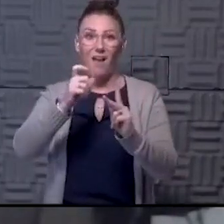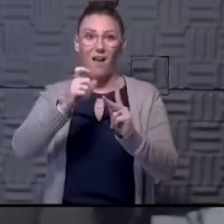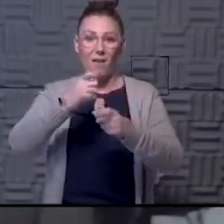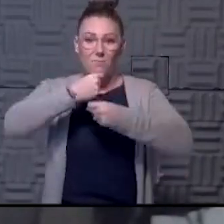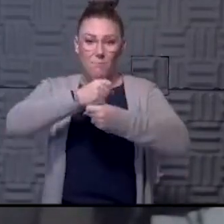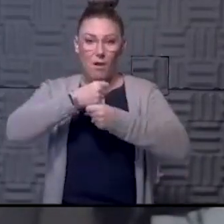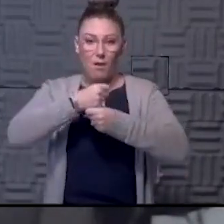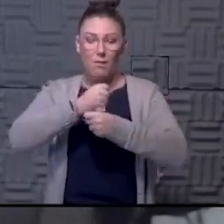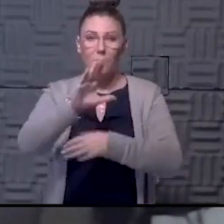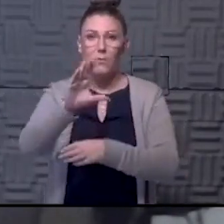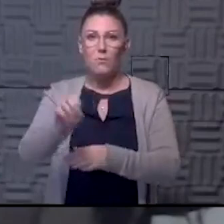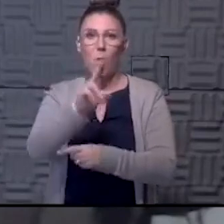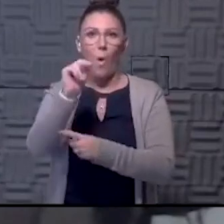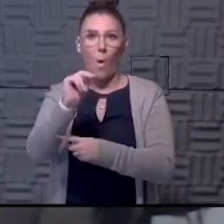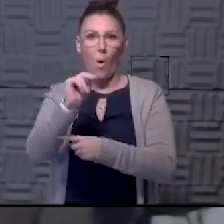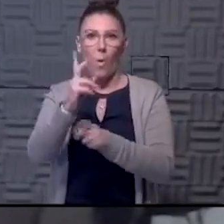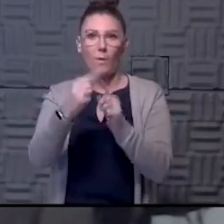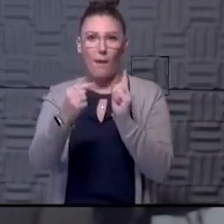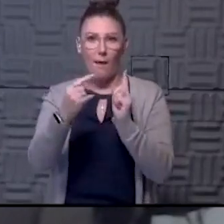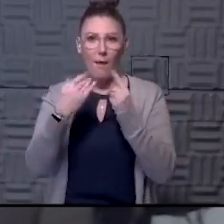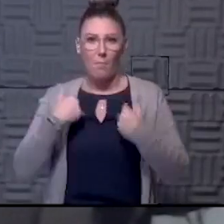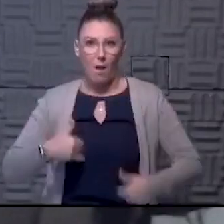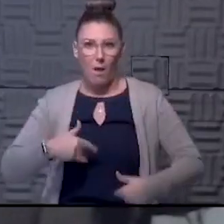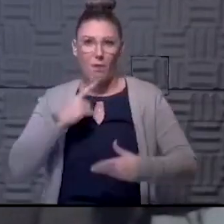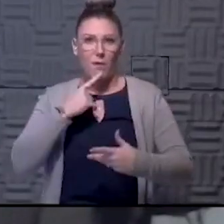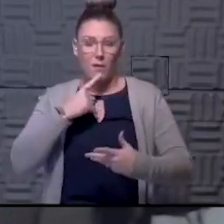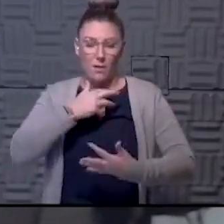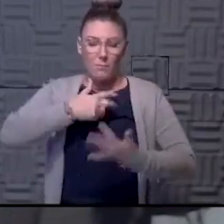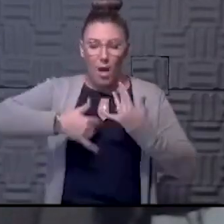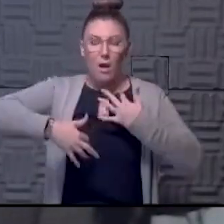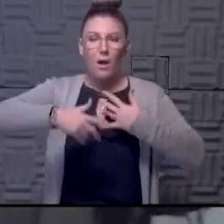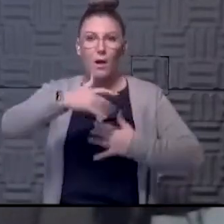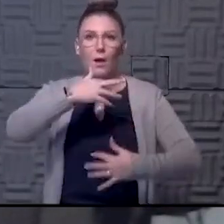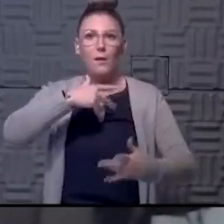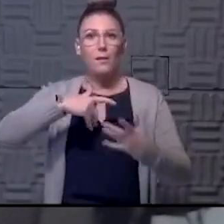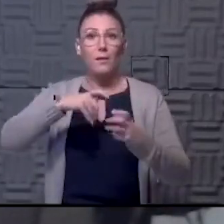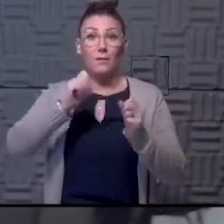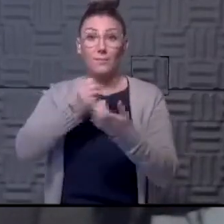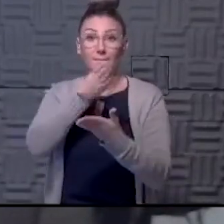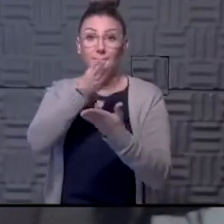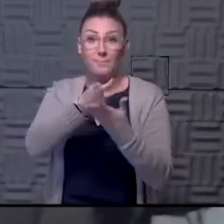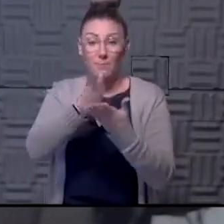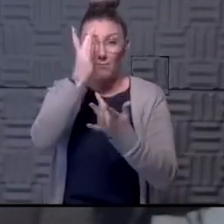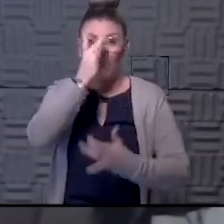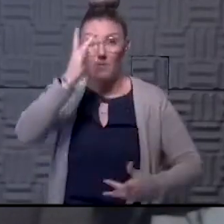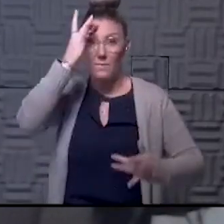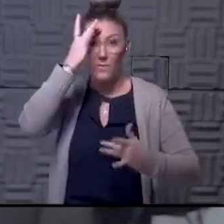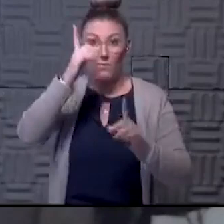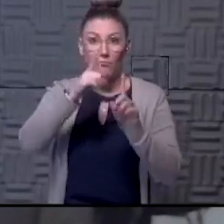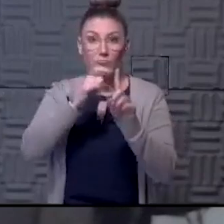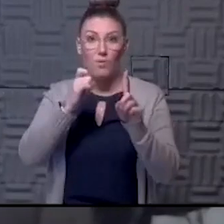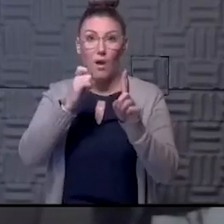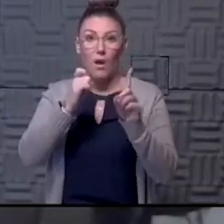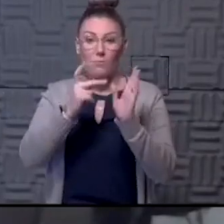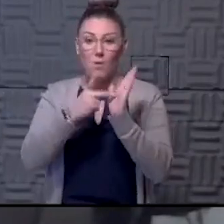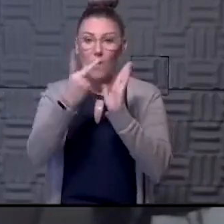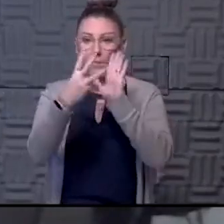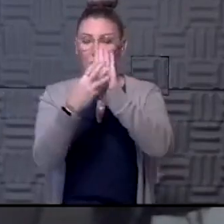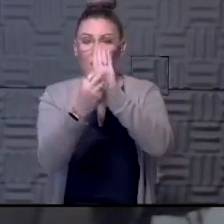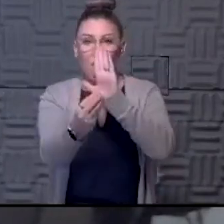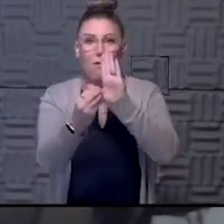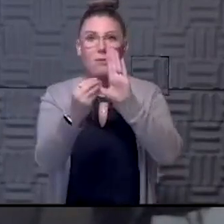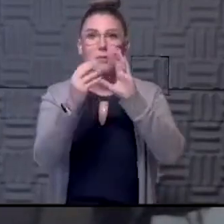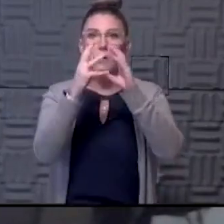yet early on, then it can actually stop the virus from replicating and